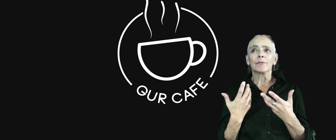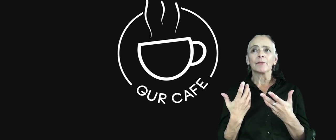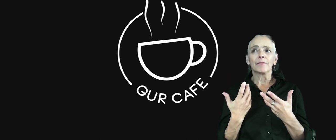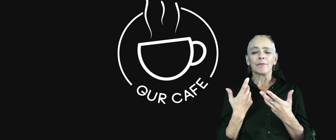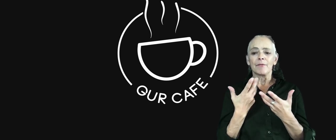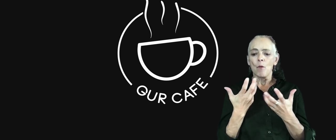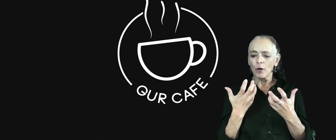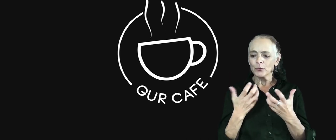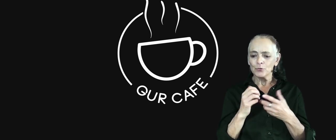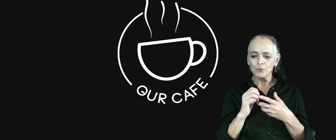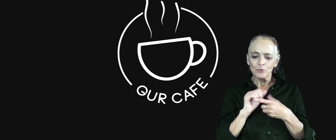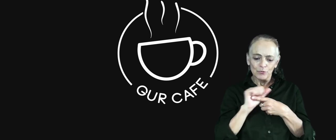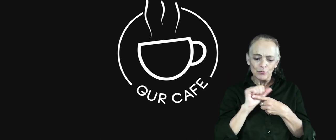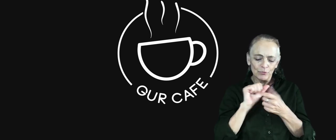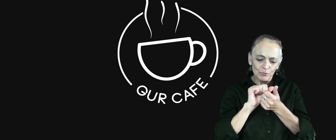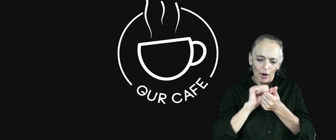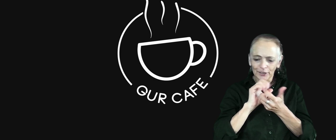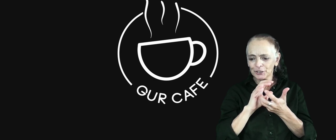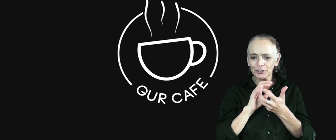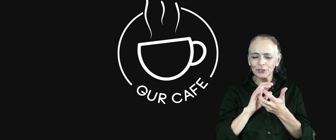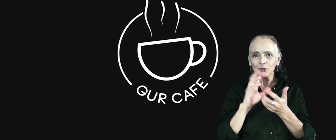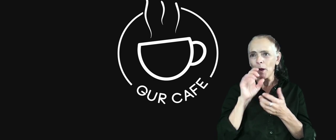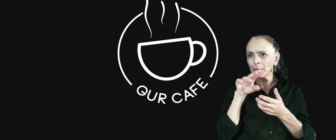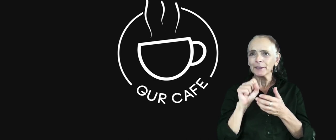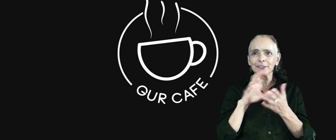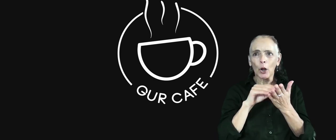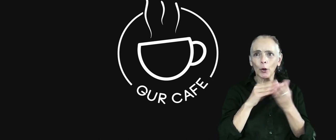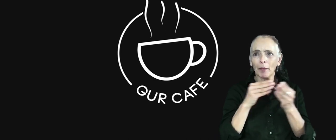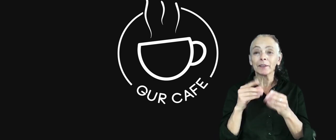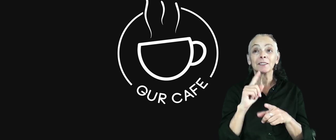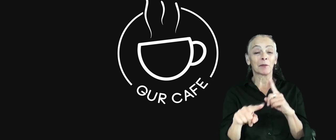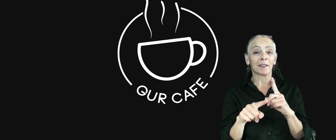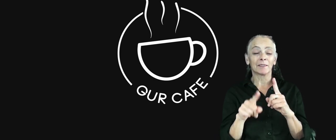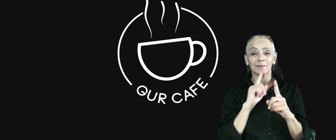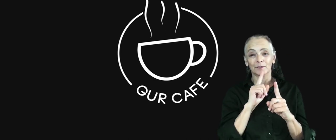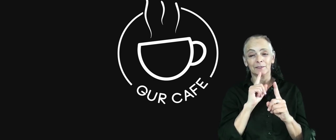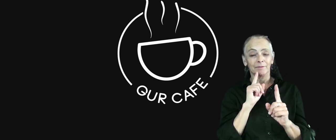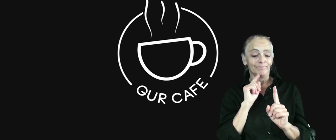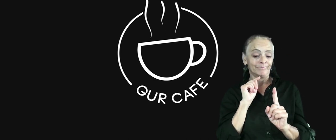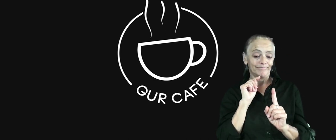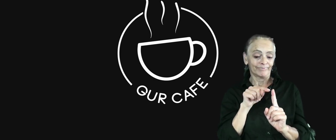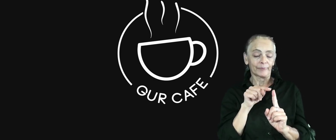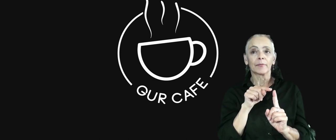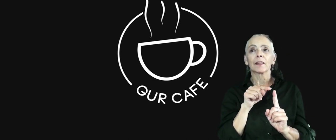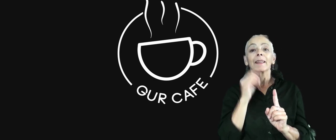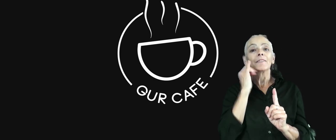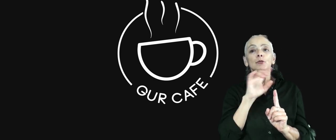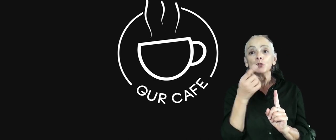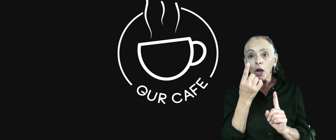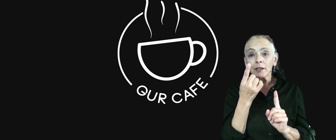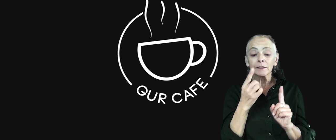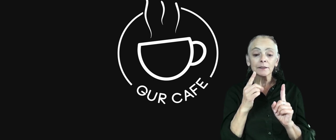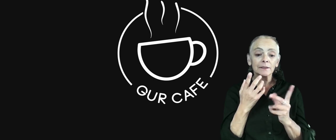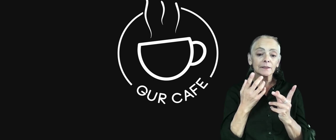to do those methods, etc. But in the end, if it's just that,